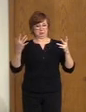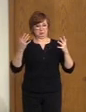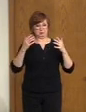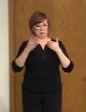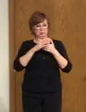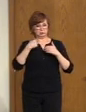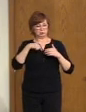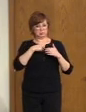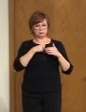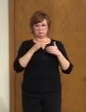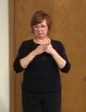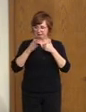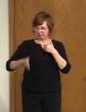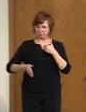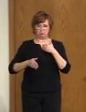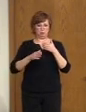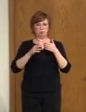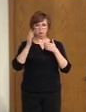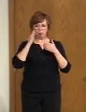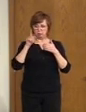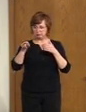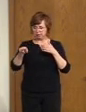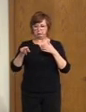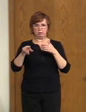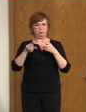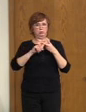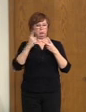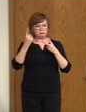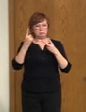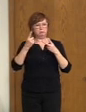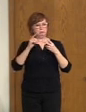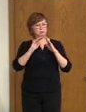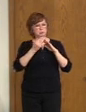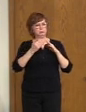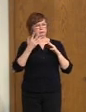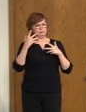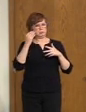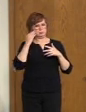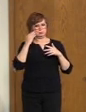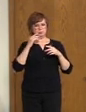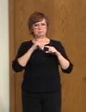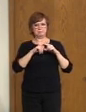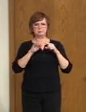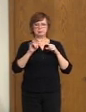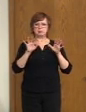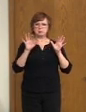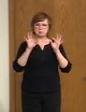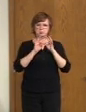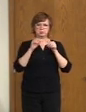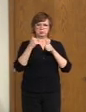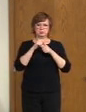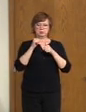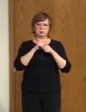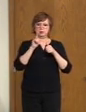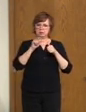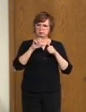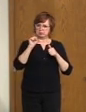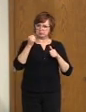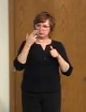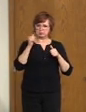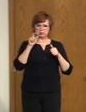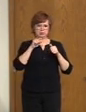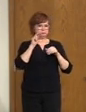public health orders and recommendations in order to actually help the SHA contain this virus on an ongoing